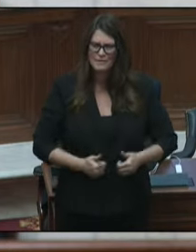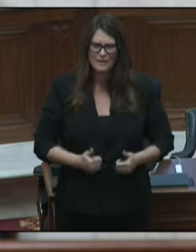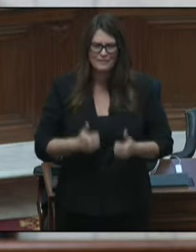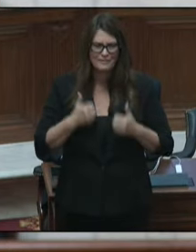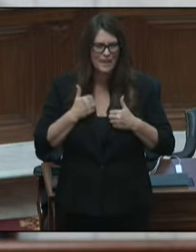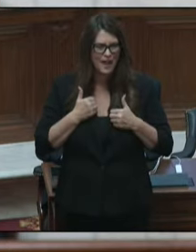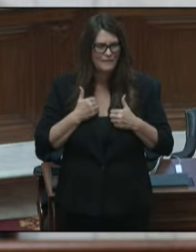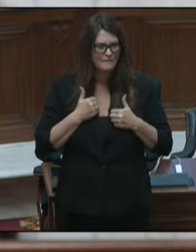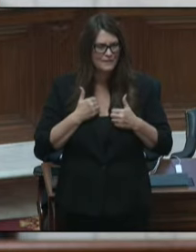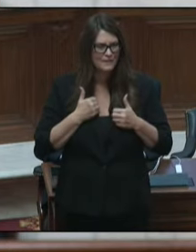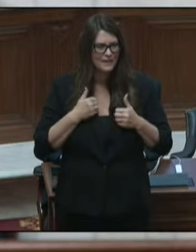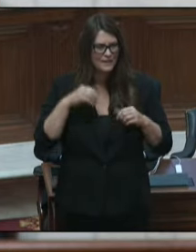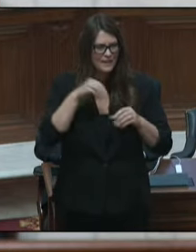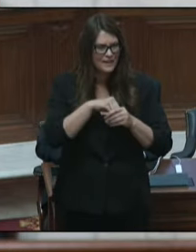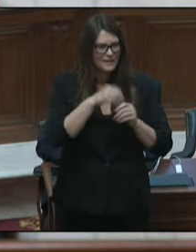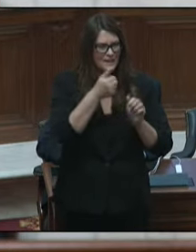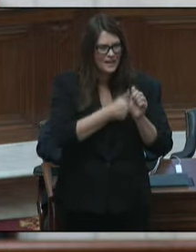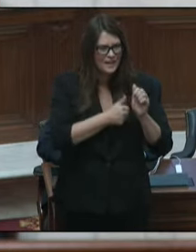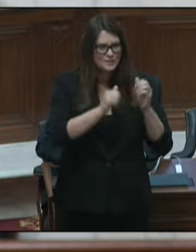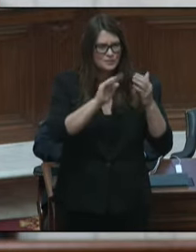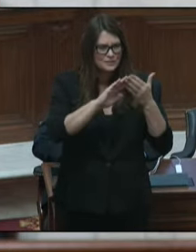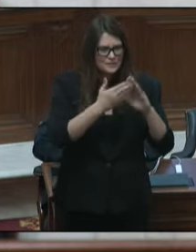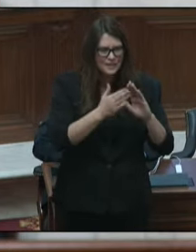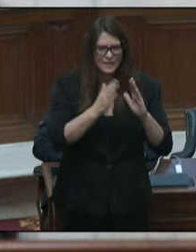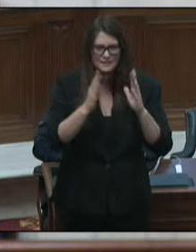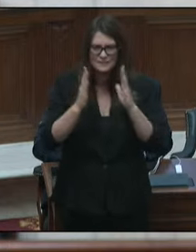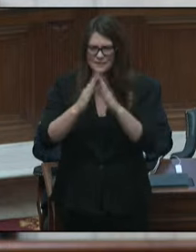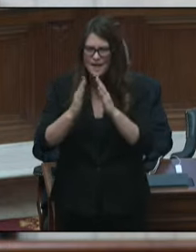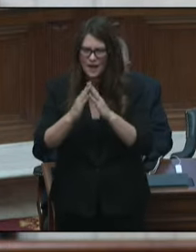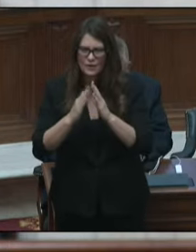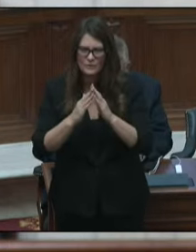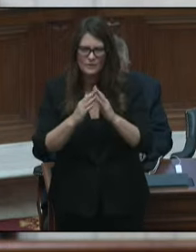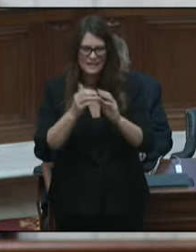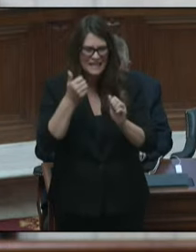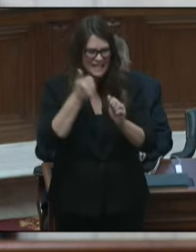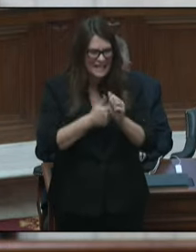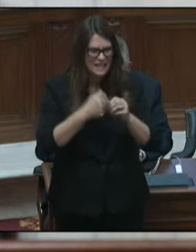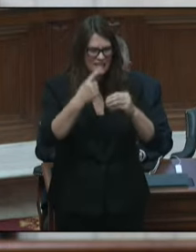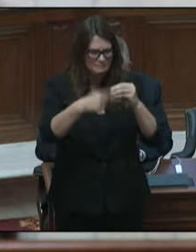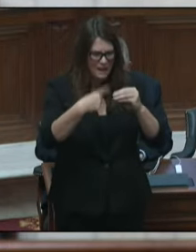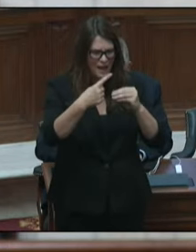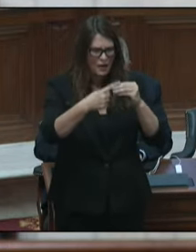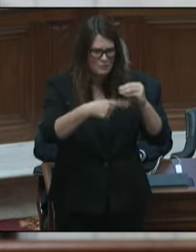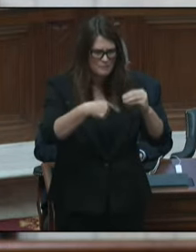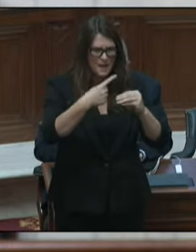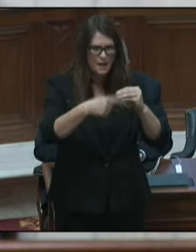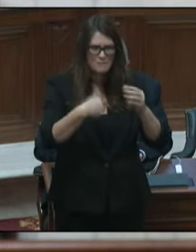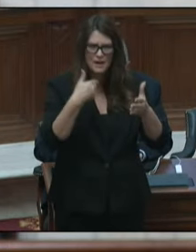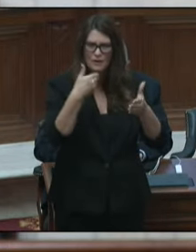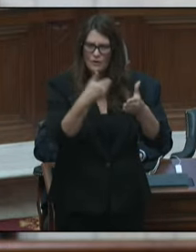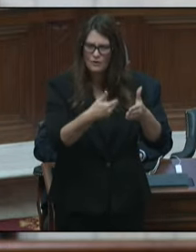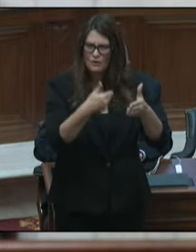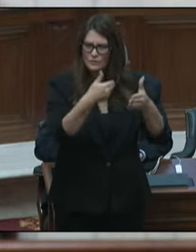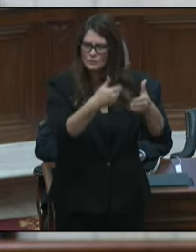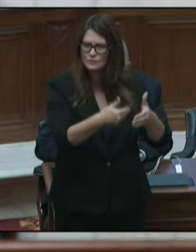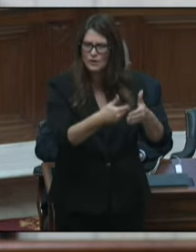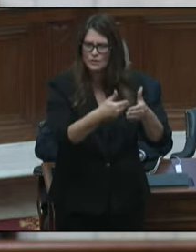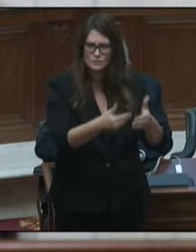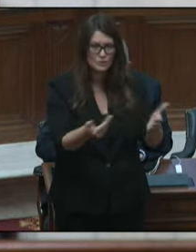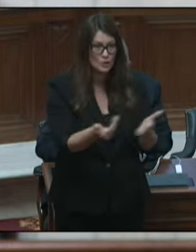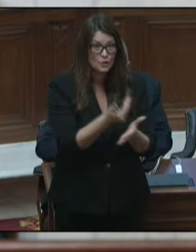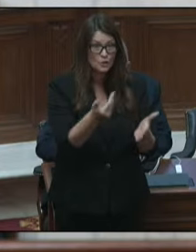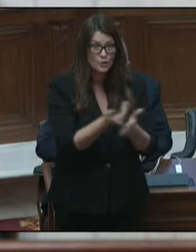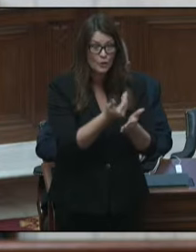very towns and cities. Every mile we pave is a mile closer to new horizons,